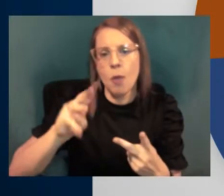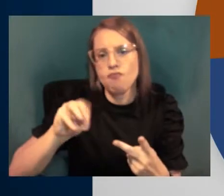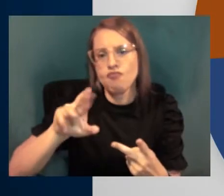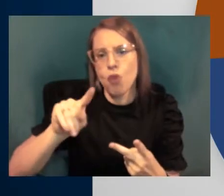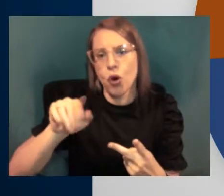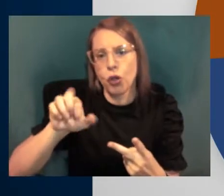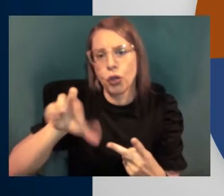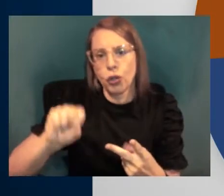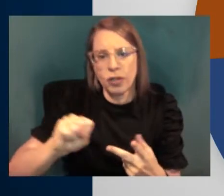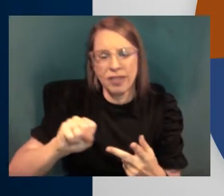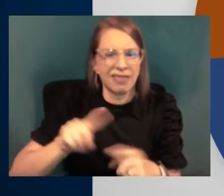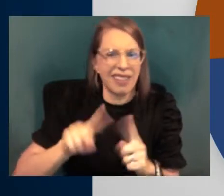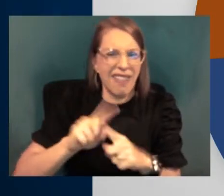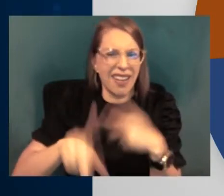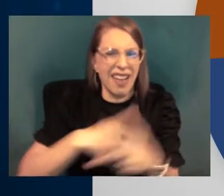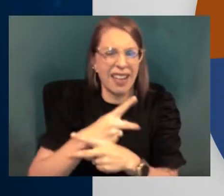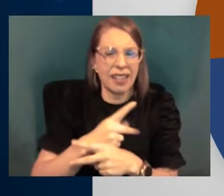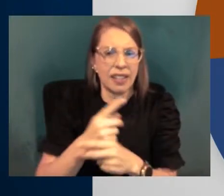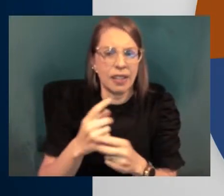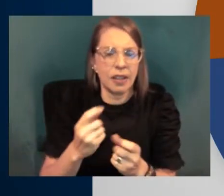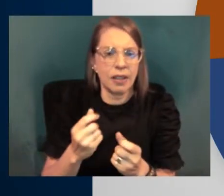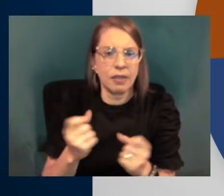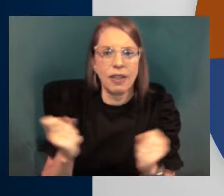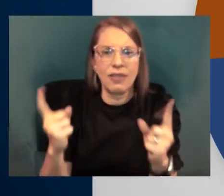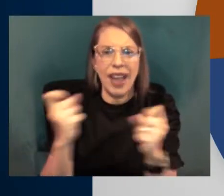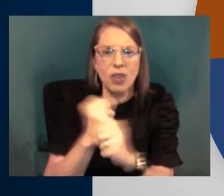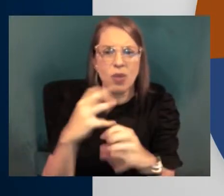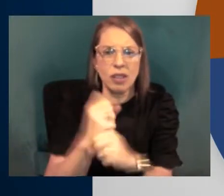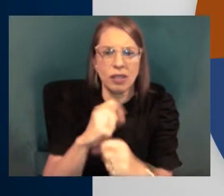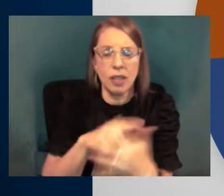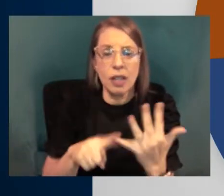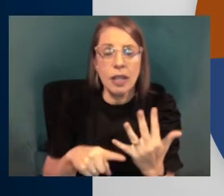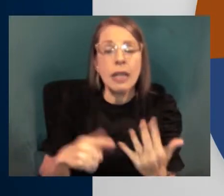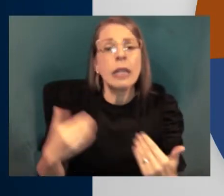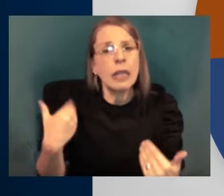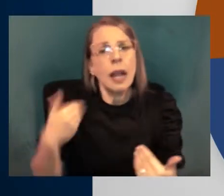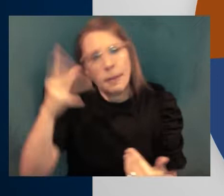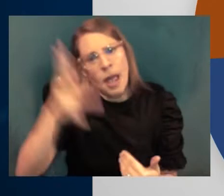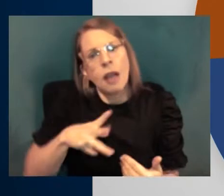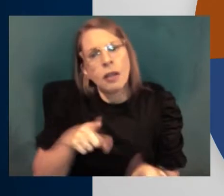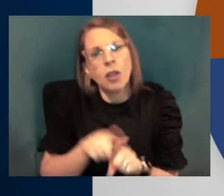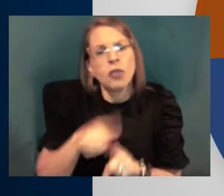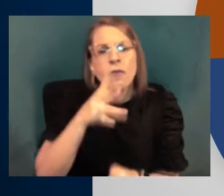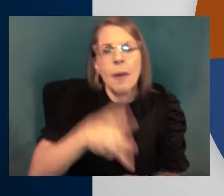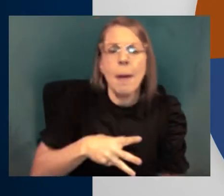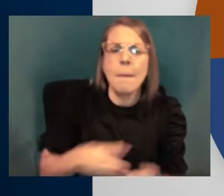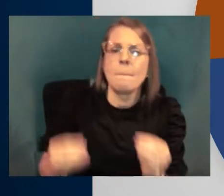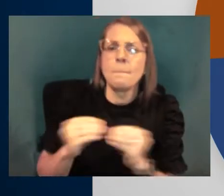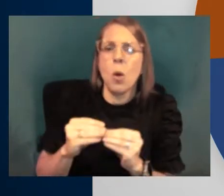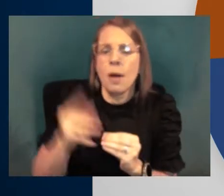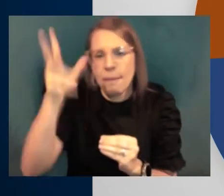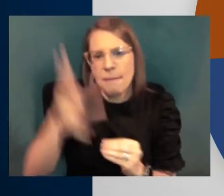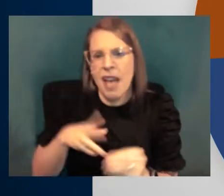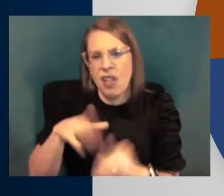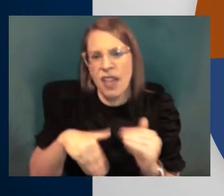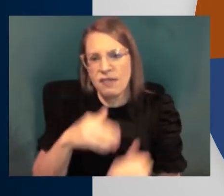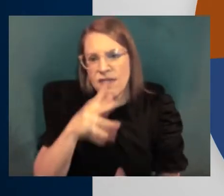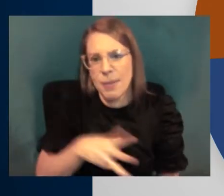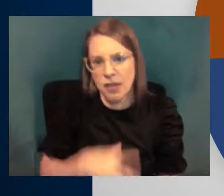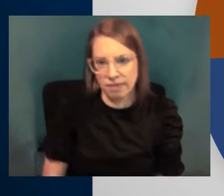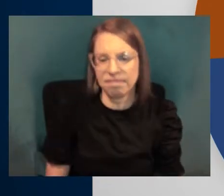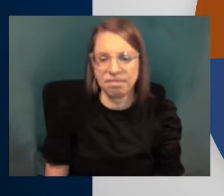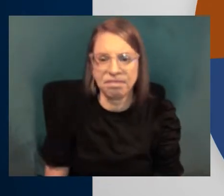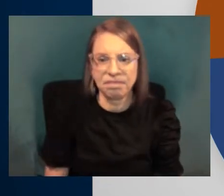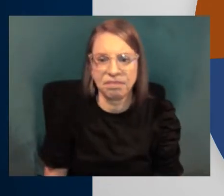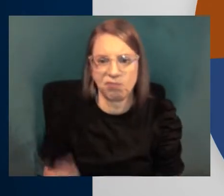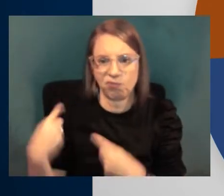fireworks. And young male, young female also, but more so male than female, most of those years. It's